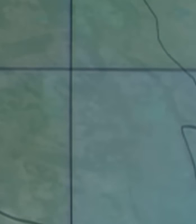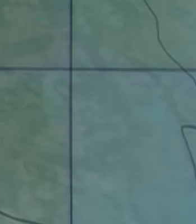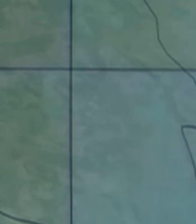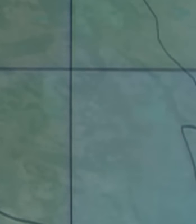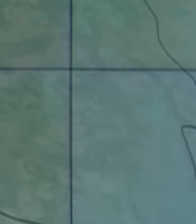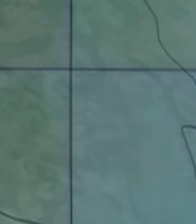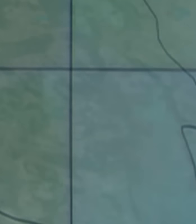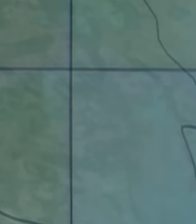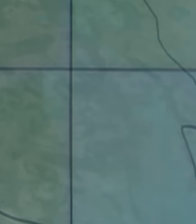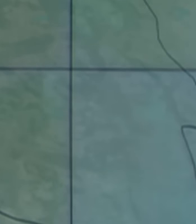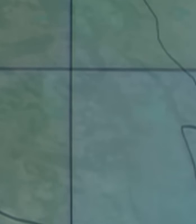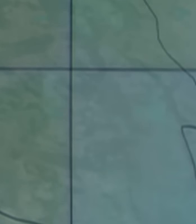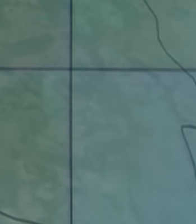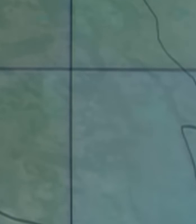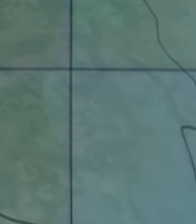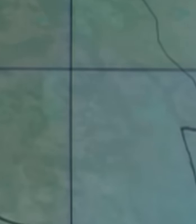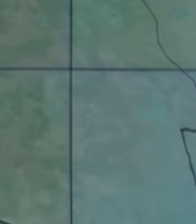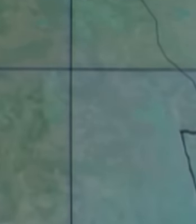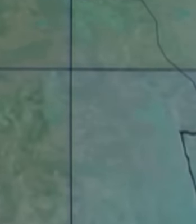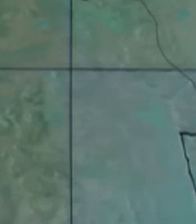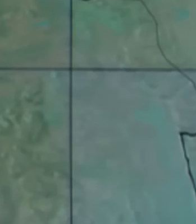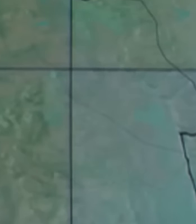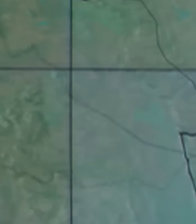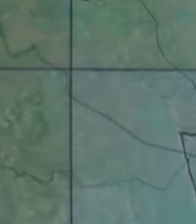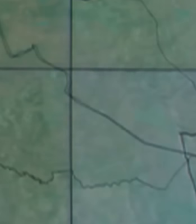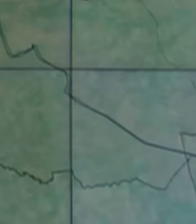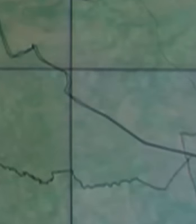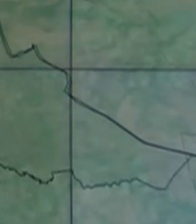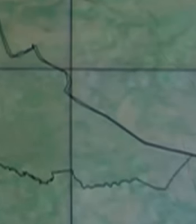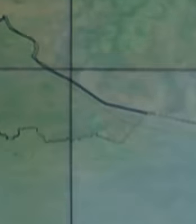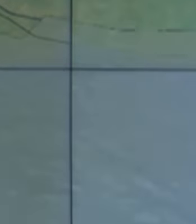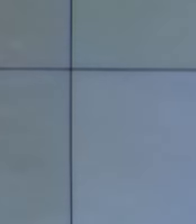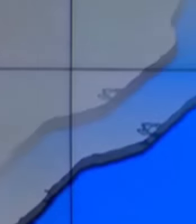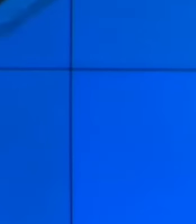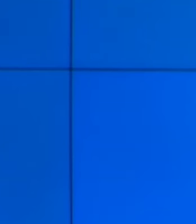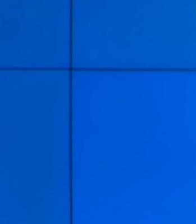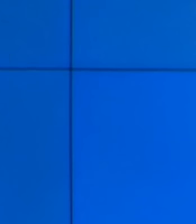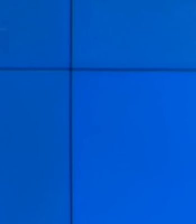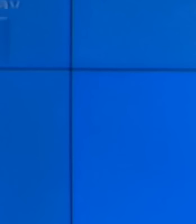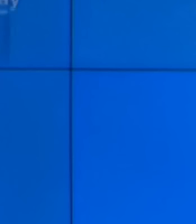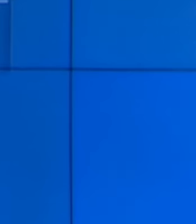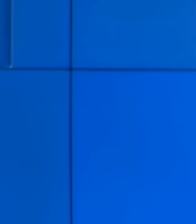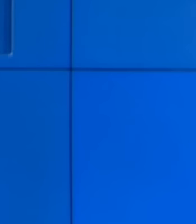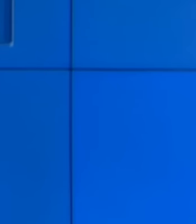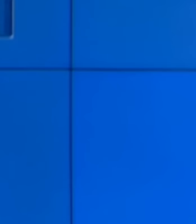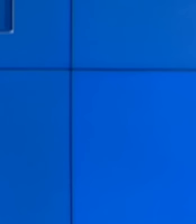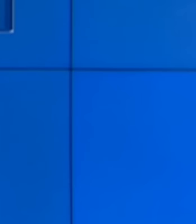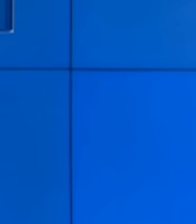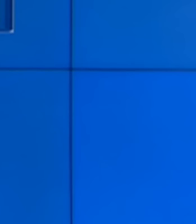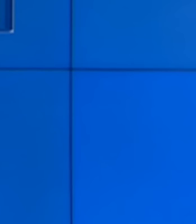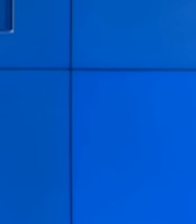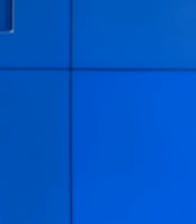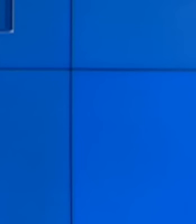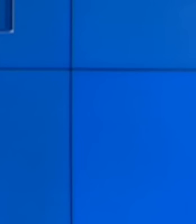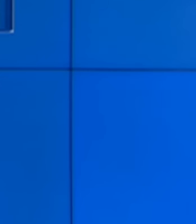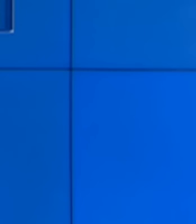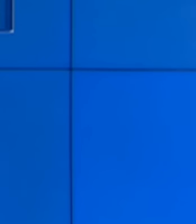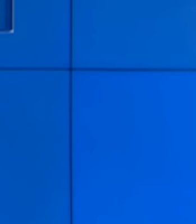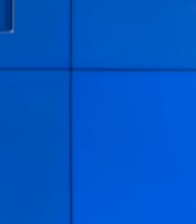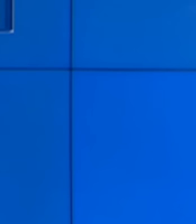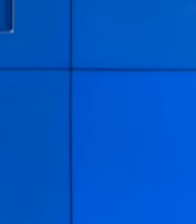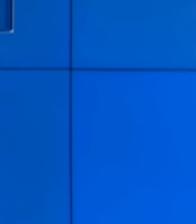le 23 fa Mbombela yona e tla beke mo go di gata di le 18 re lebele province ya ka KwaZulu-Natal